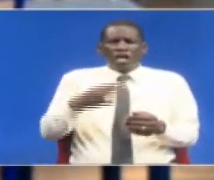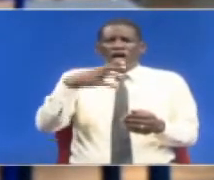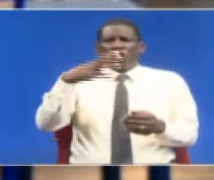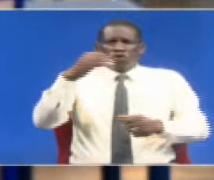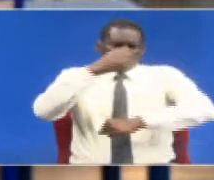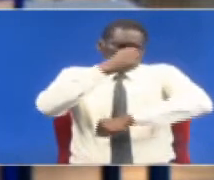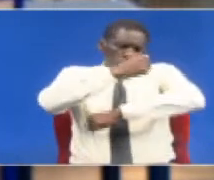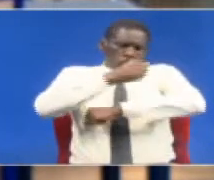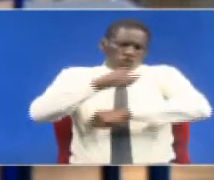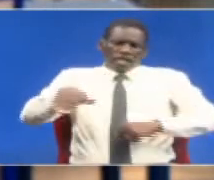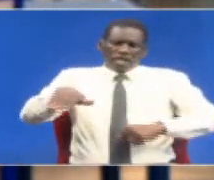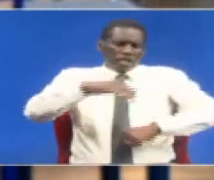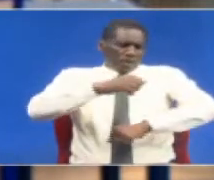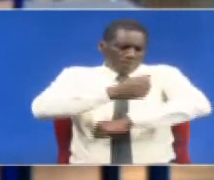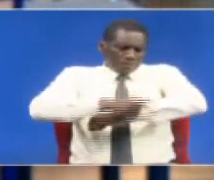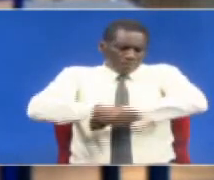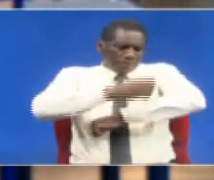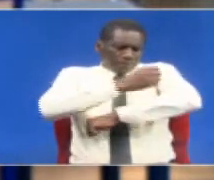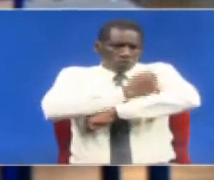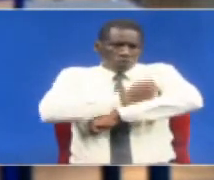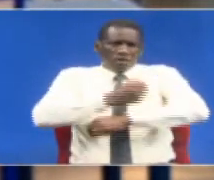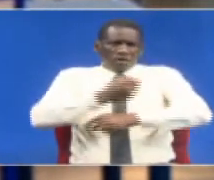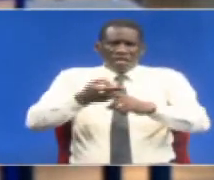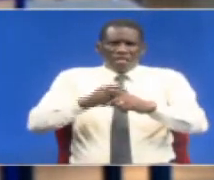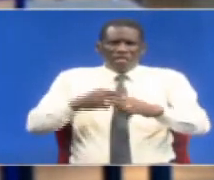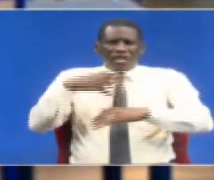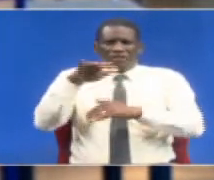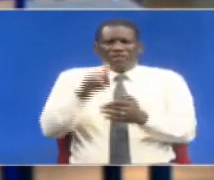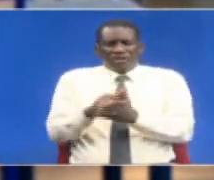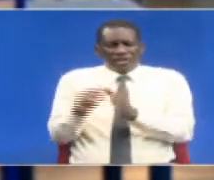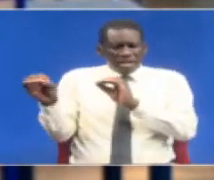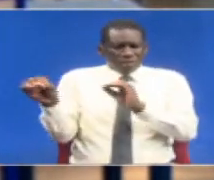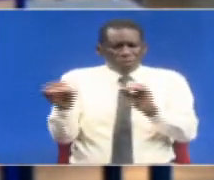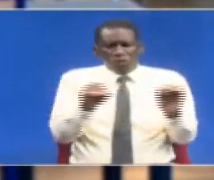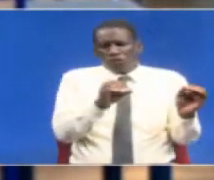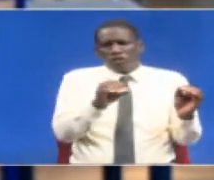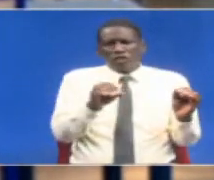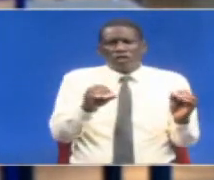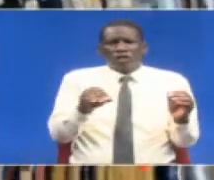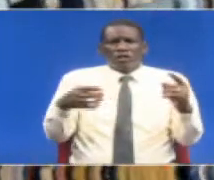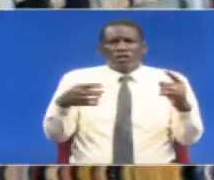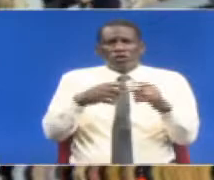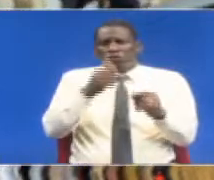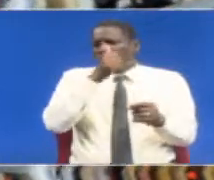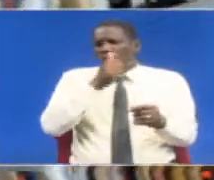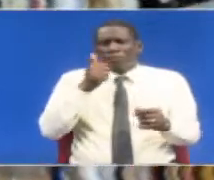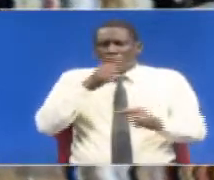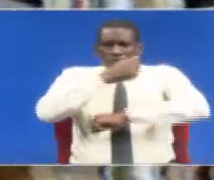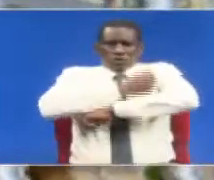local primary school. I then later transitioned to a private school.